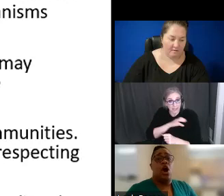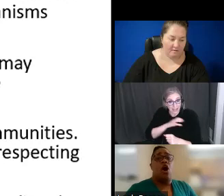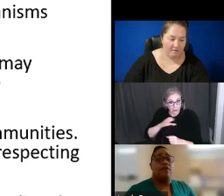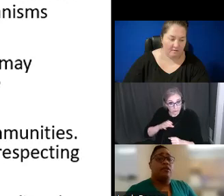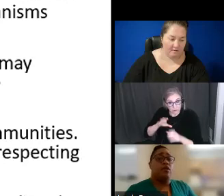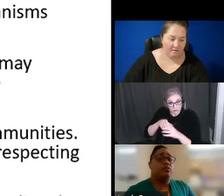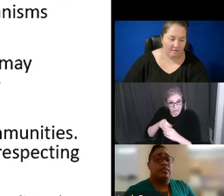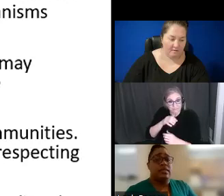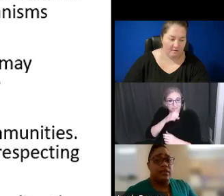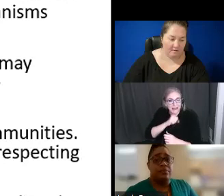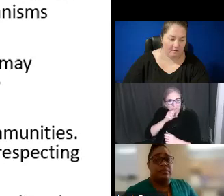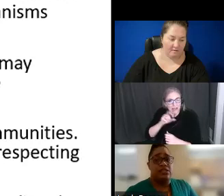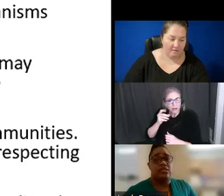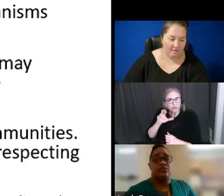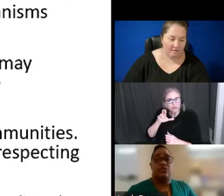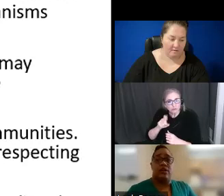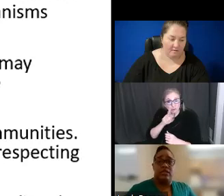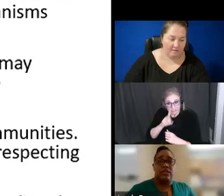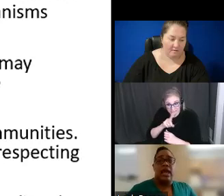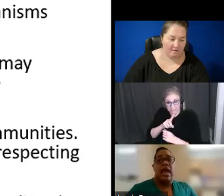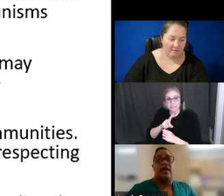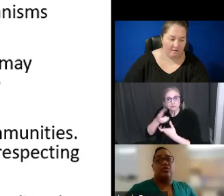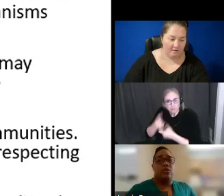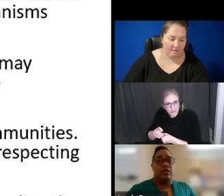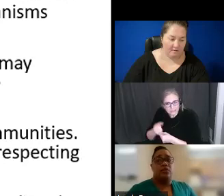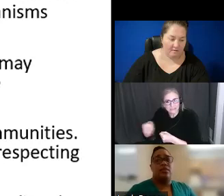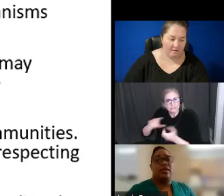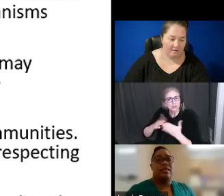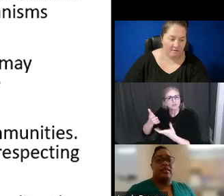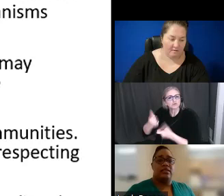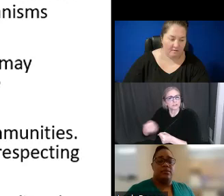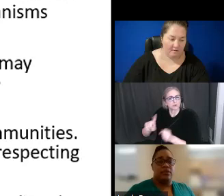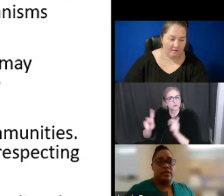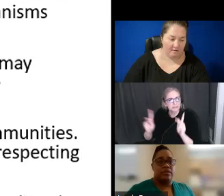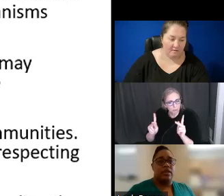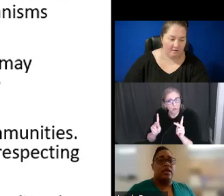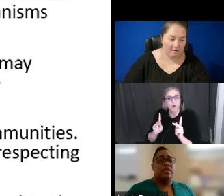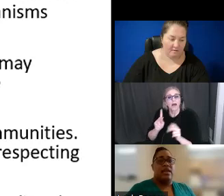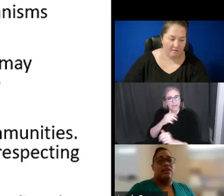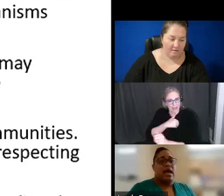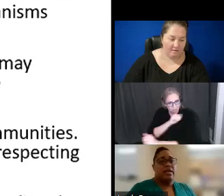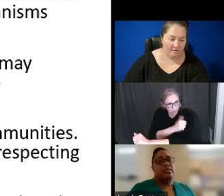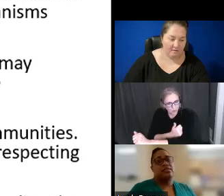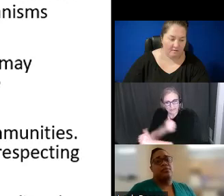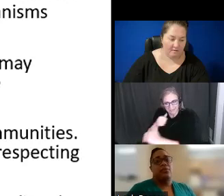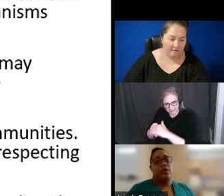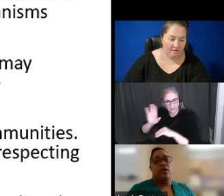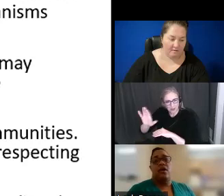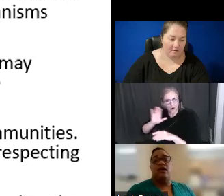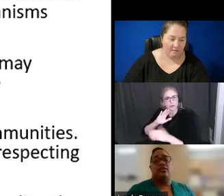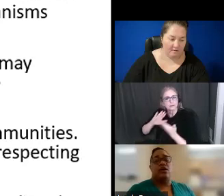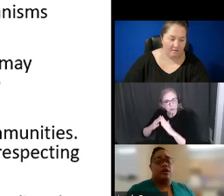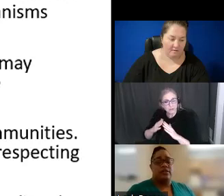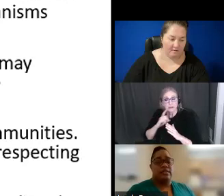healers often hold significant positions of trust and authority within these communities. Their guidance and